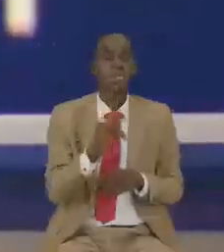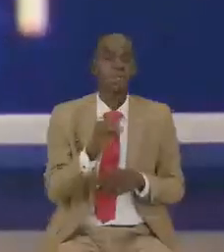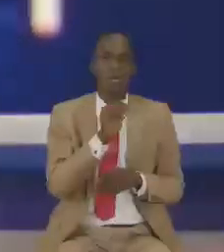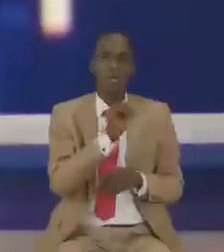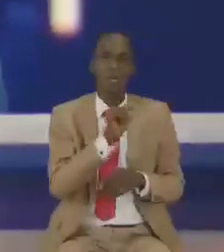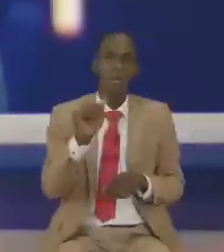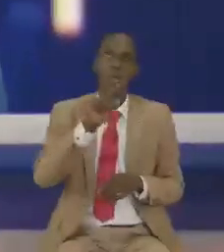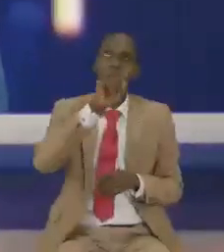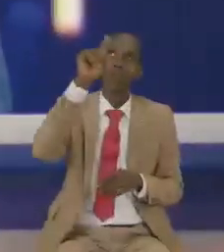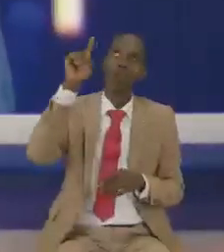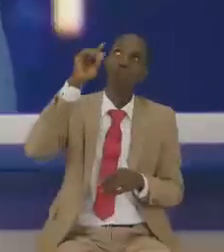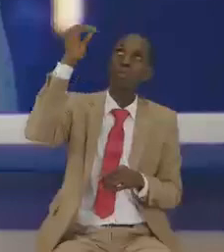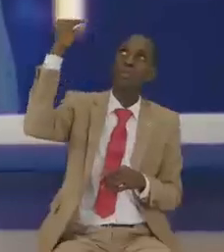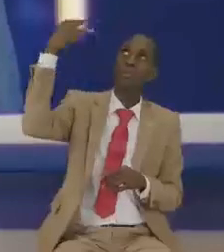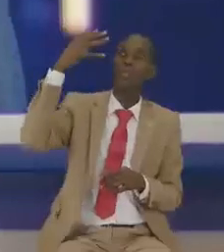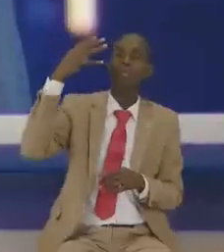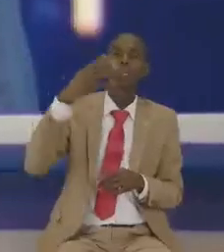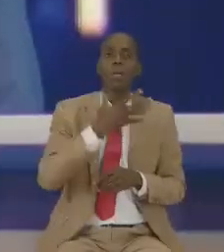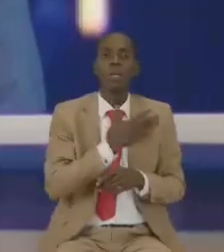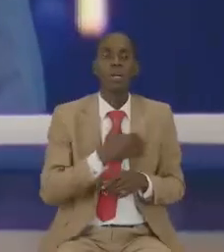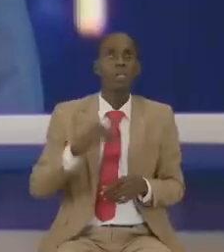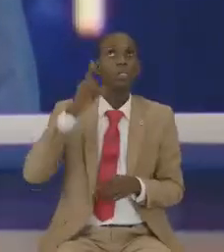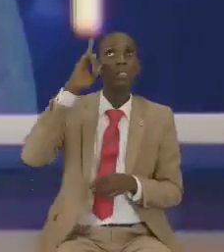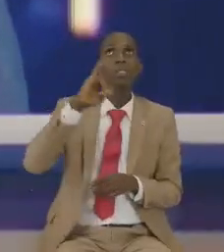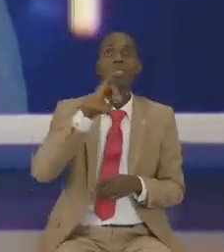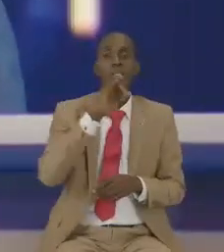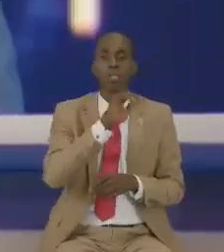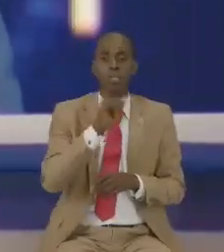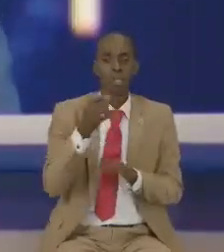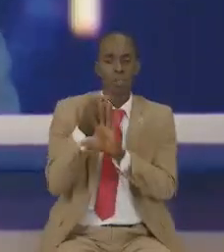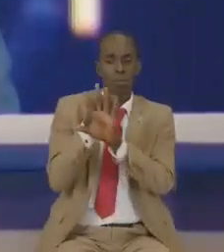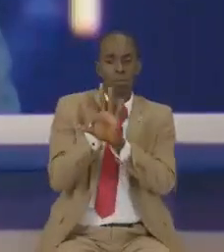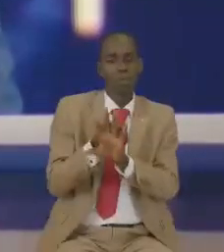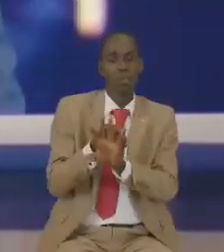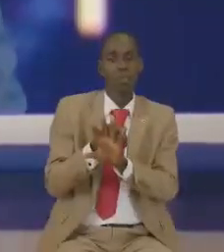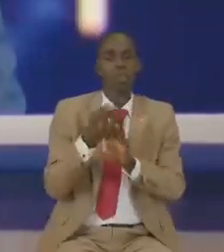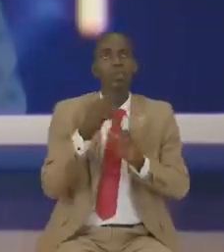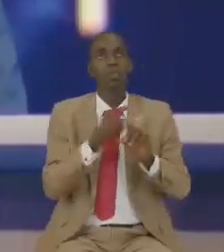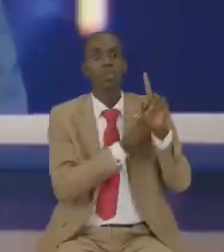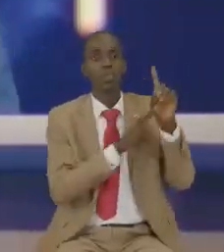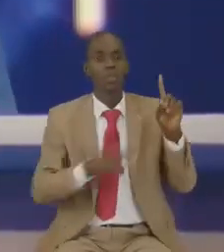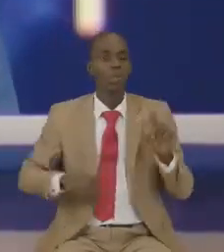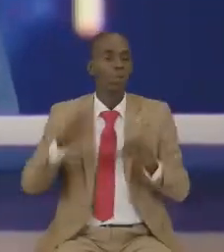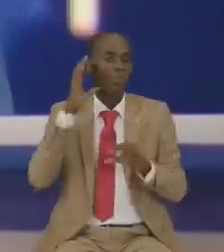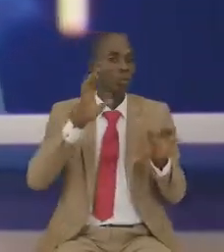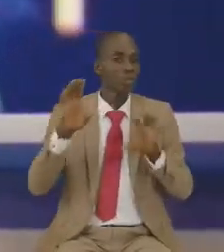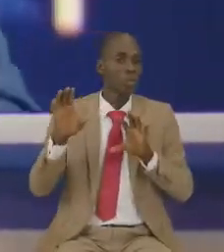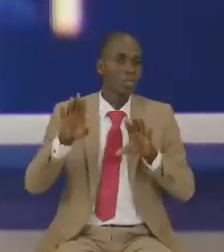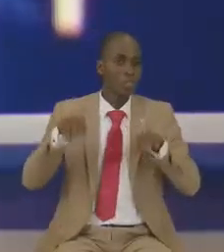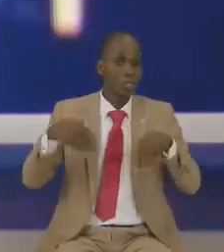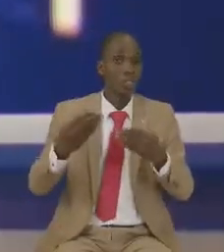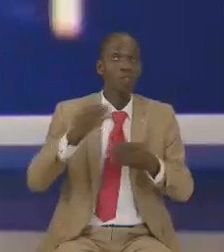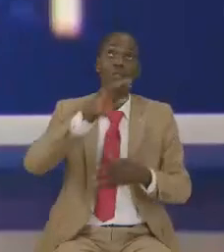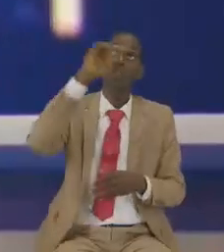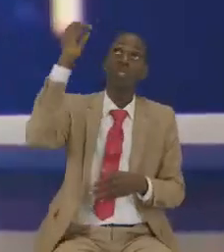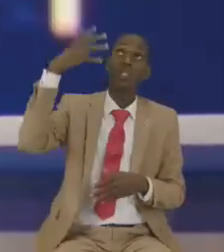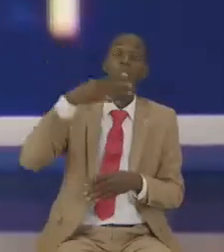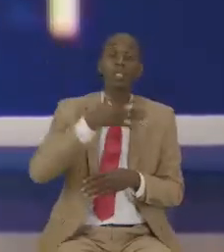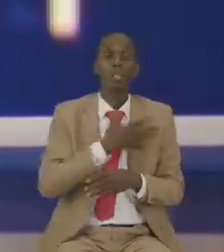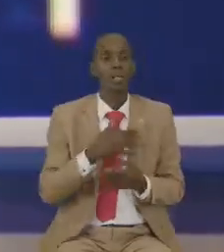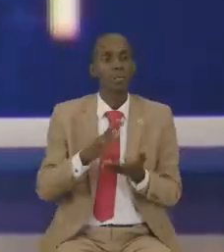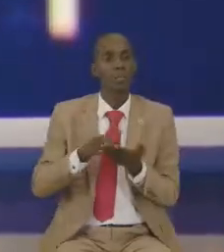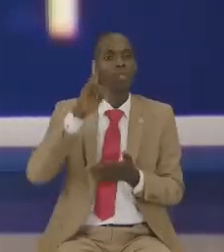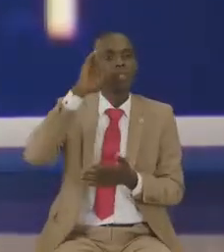sun and he is a shield. The Lord will give grace and glory. He will